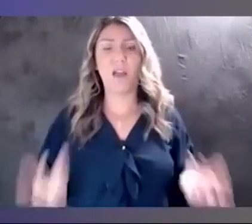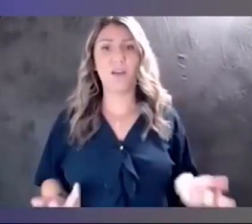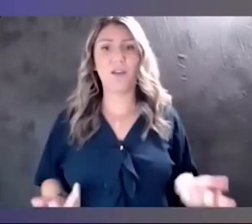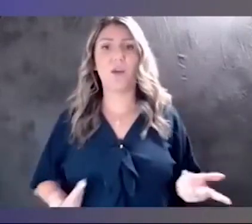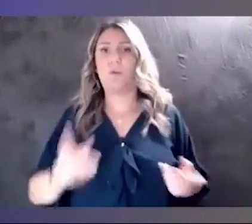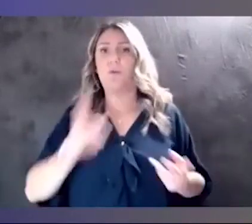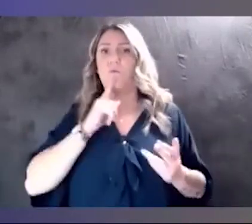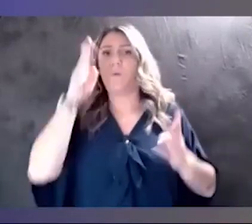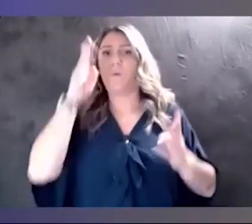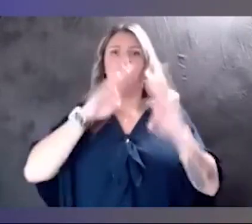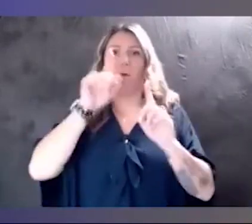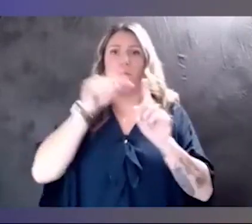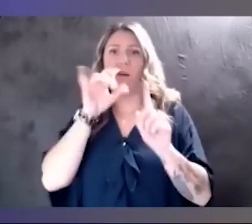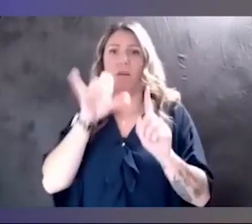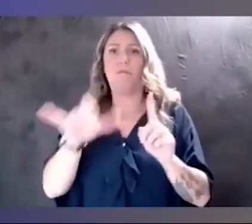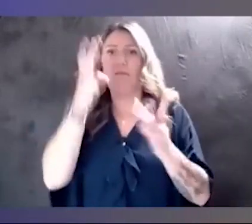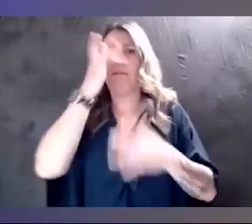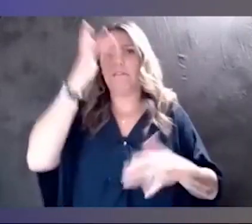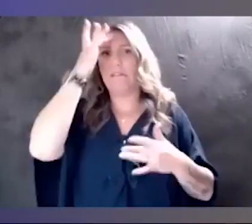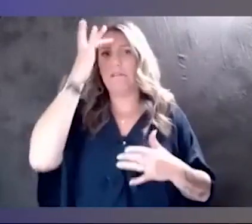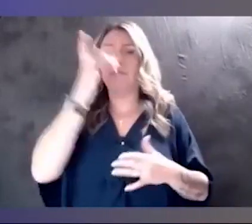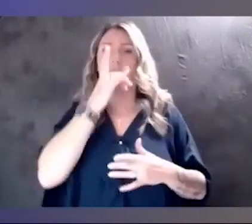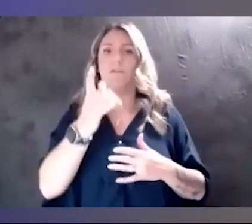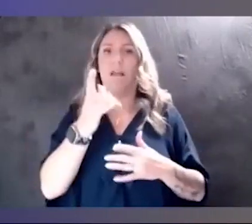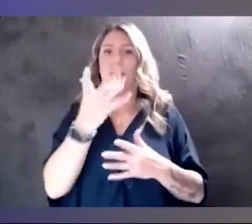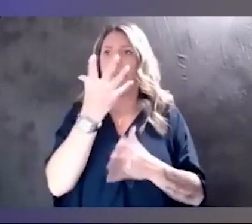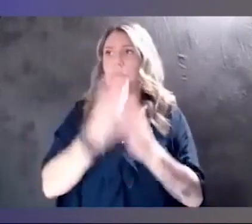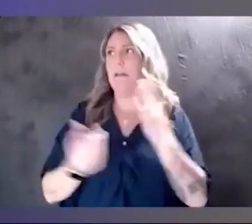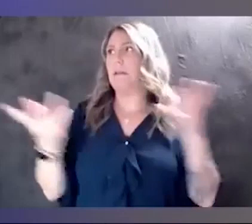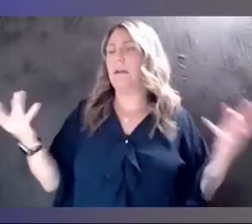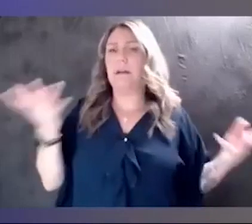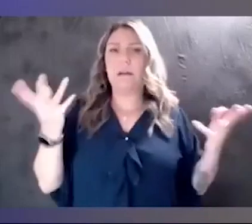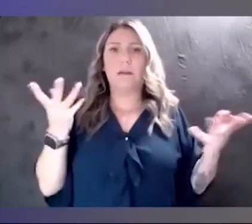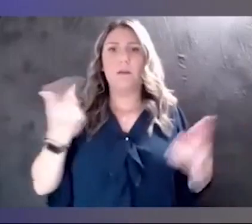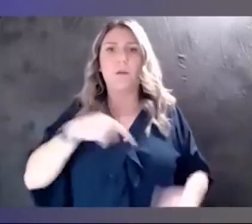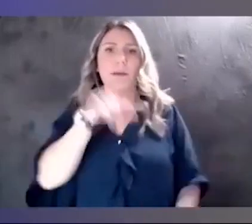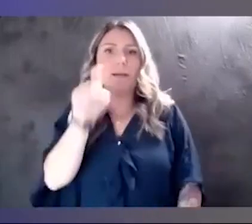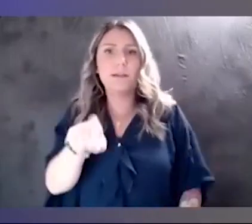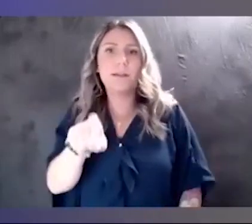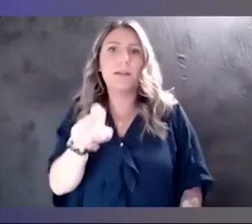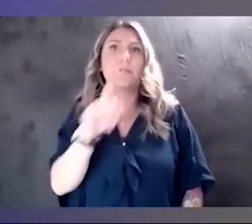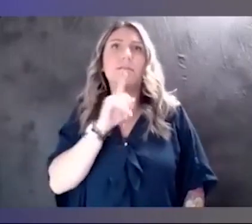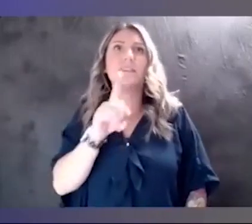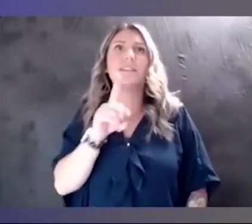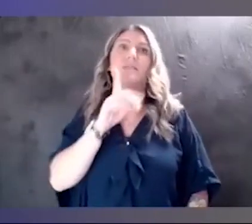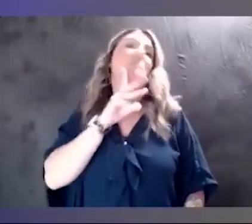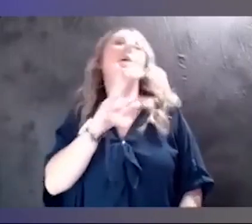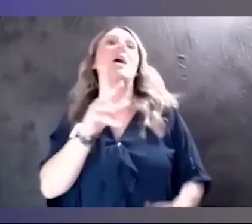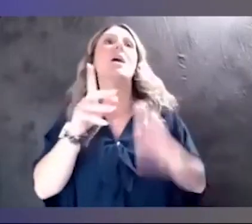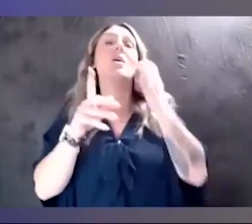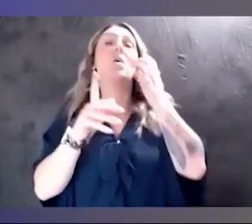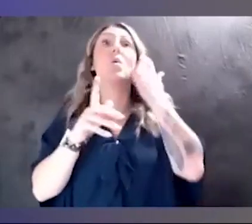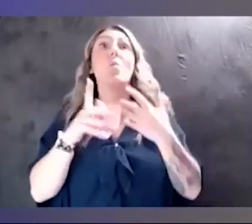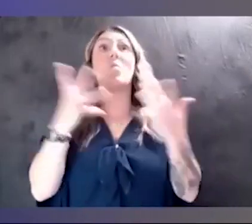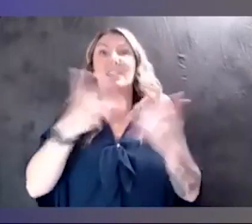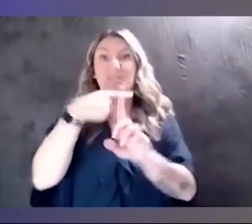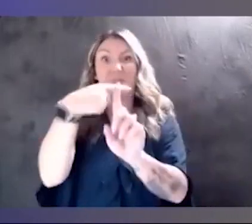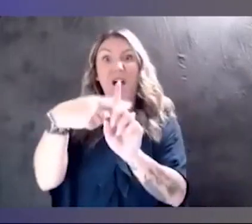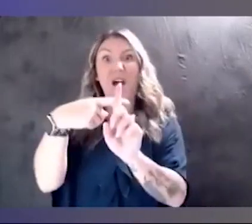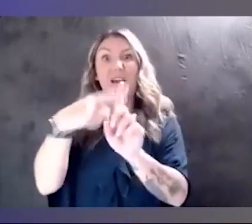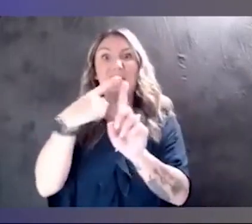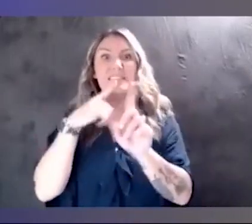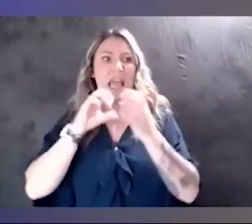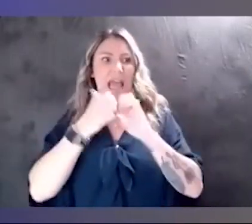that. Illnesses are not going away. We just need, I think this has been the silver lining in this pandemic. How can we do so many things